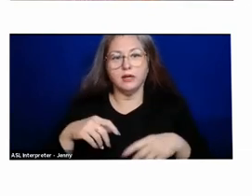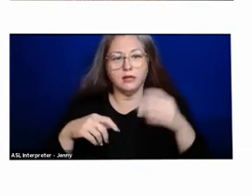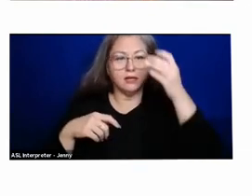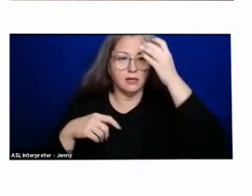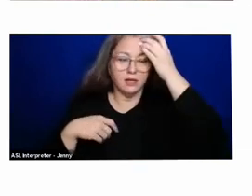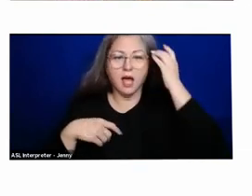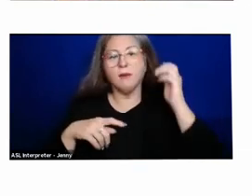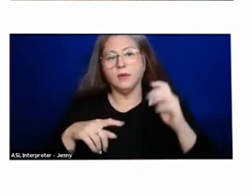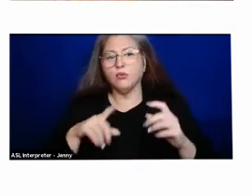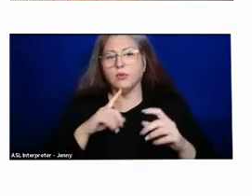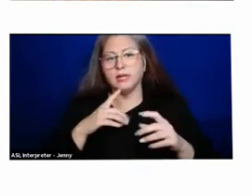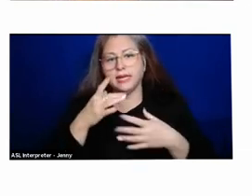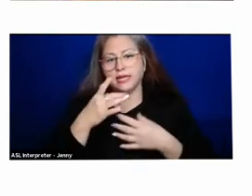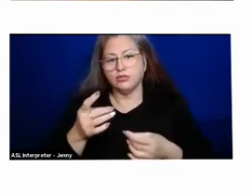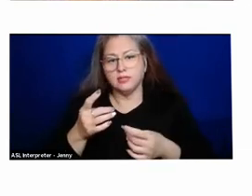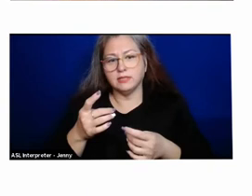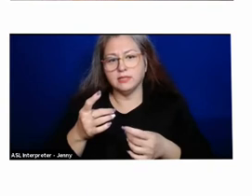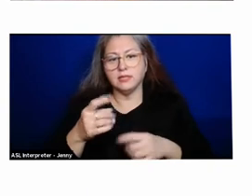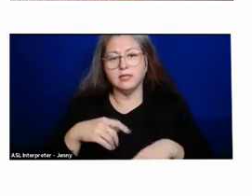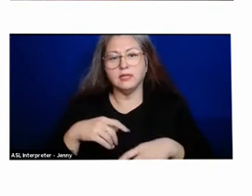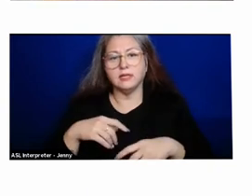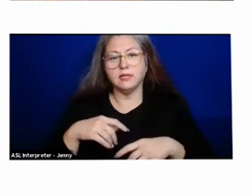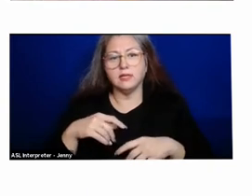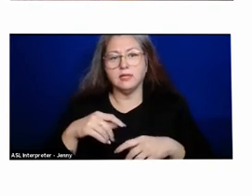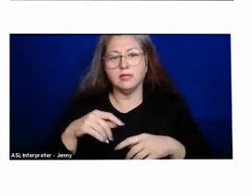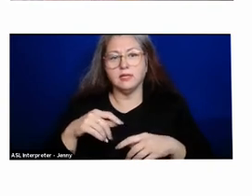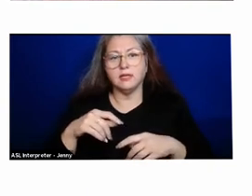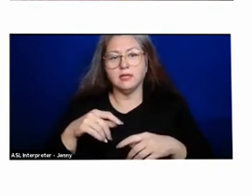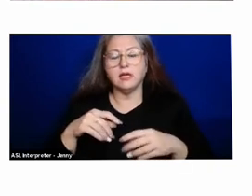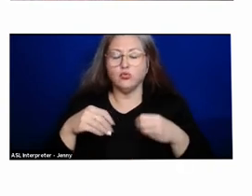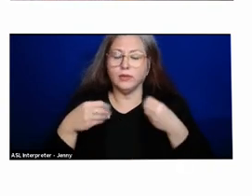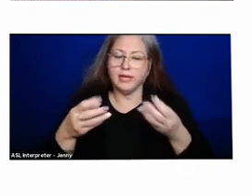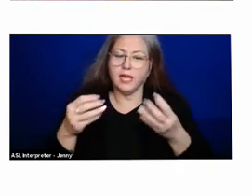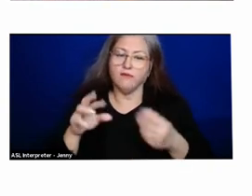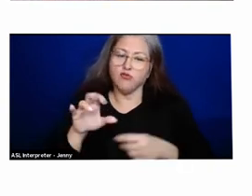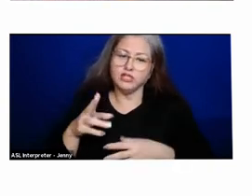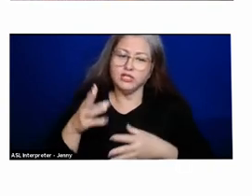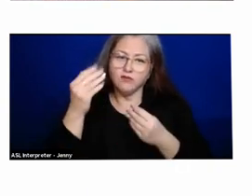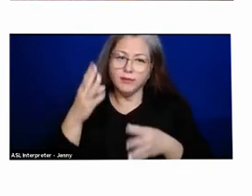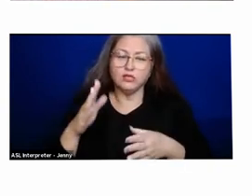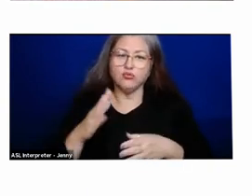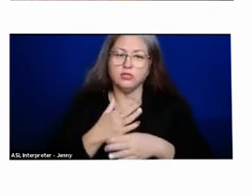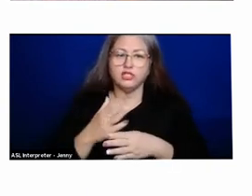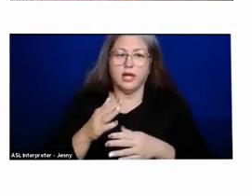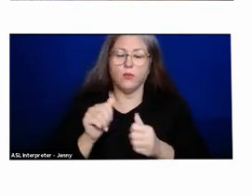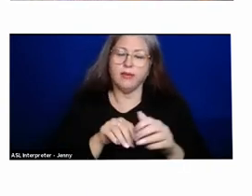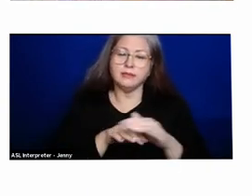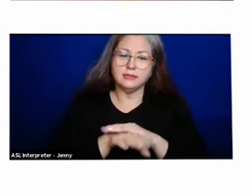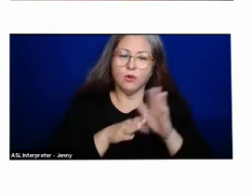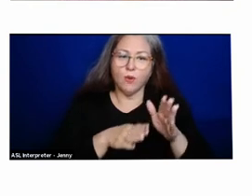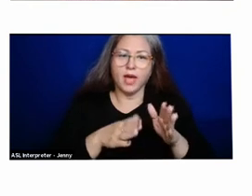really interested in taking super dense and rich information and sharing it in accessible ways